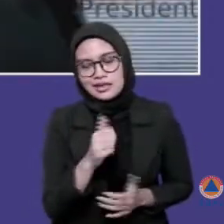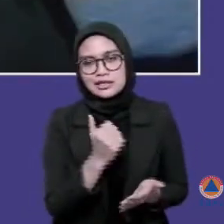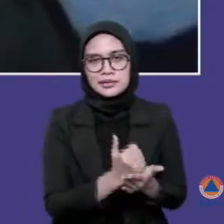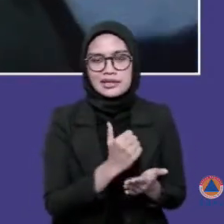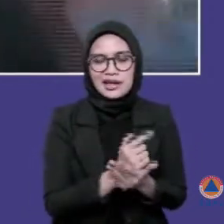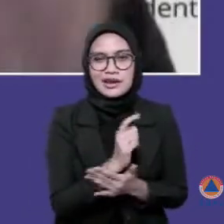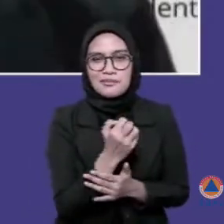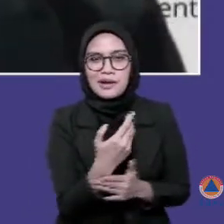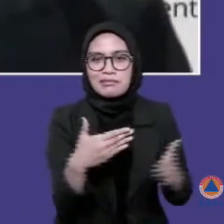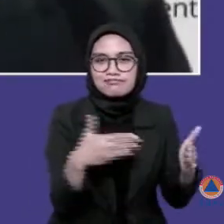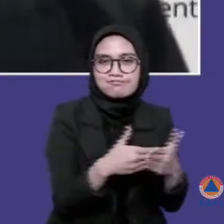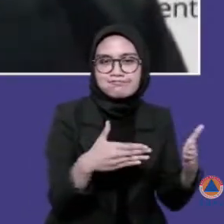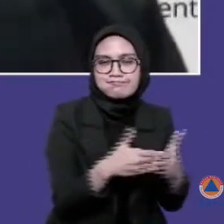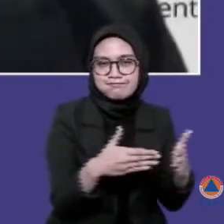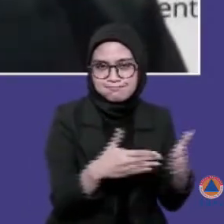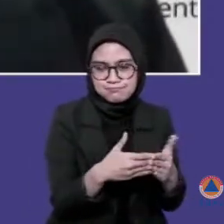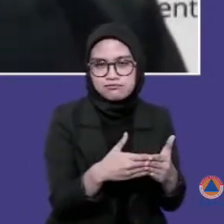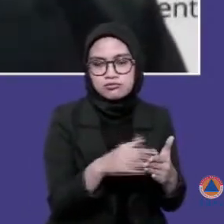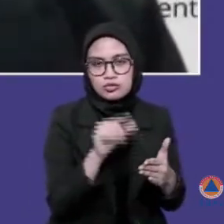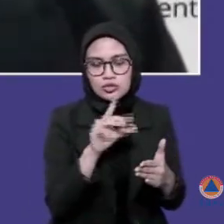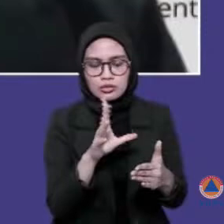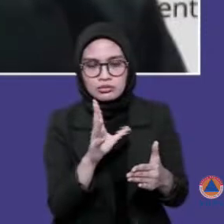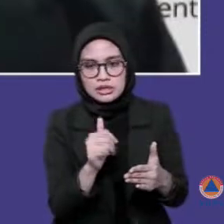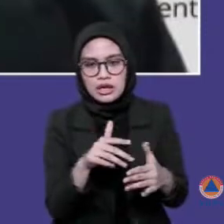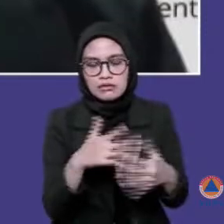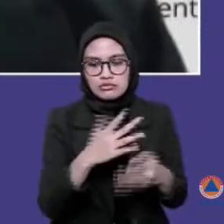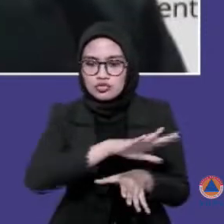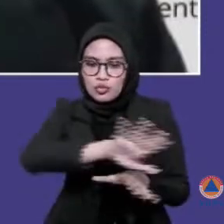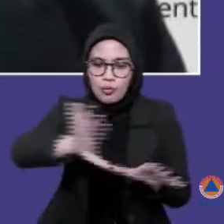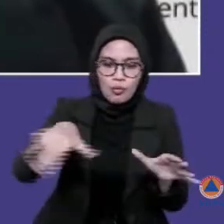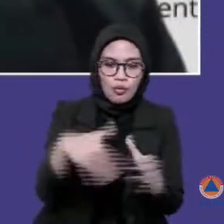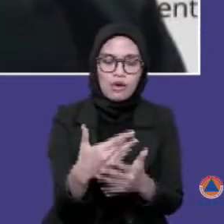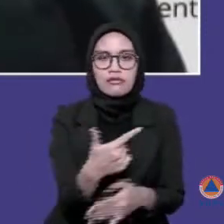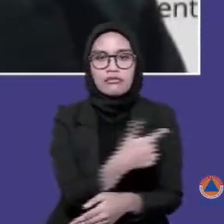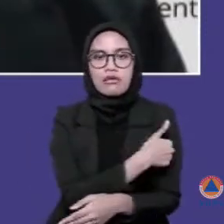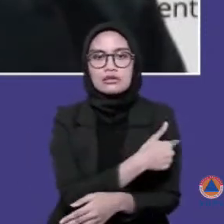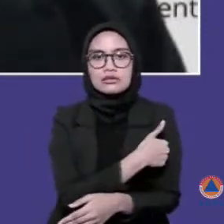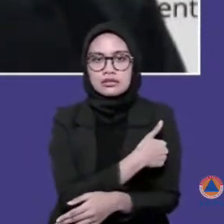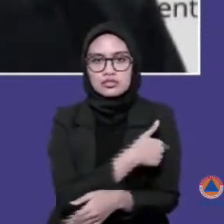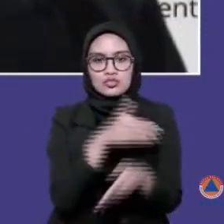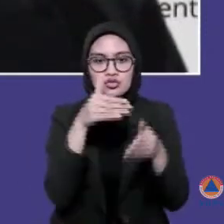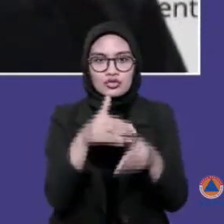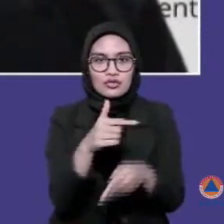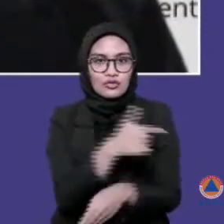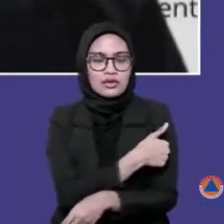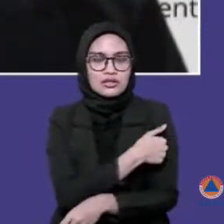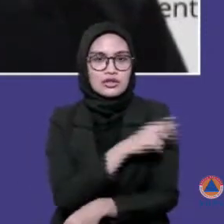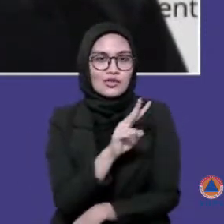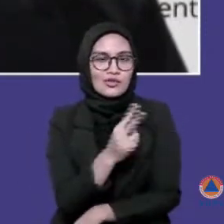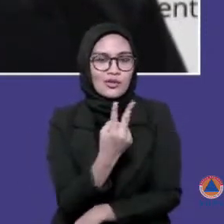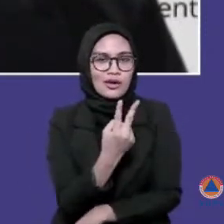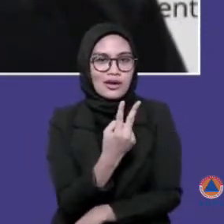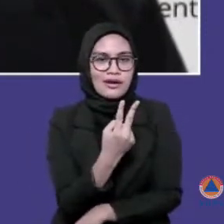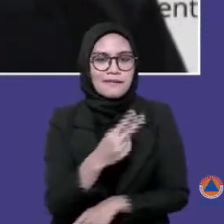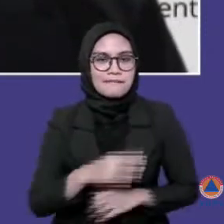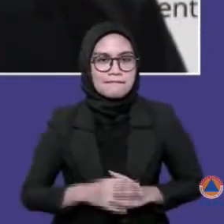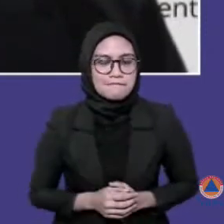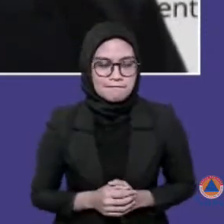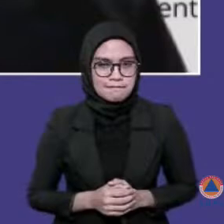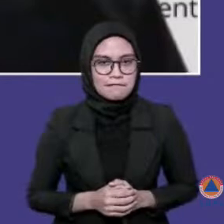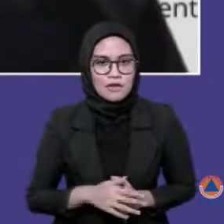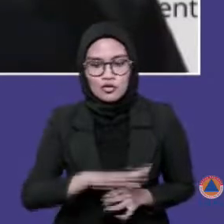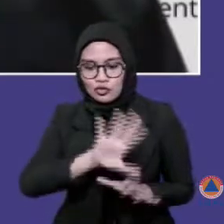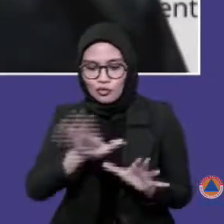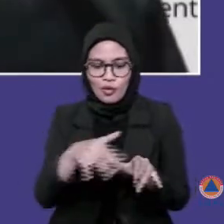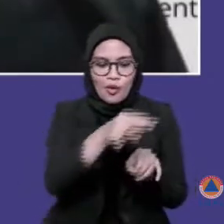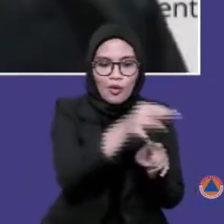make sure that the coverage of the first and second dose in all regions, districts, and